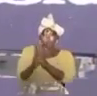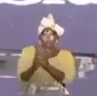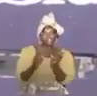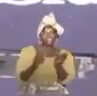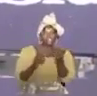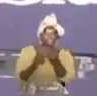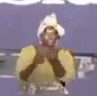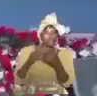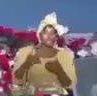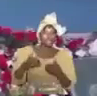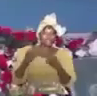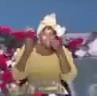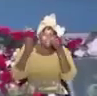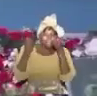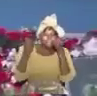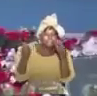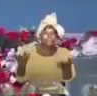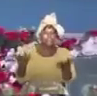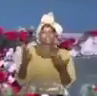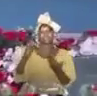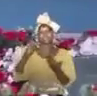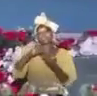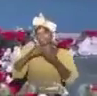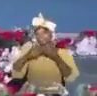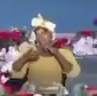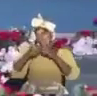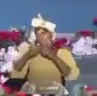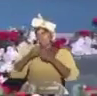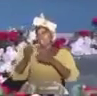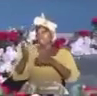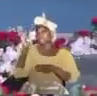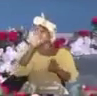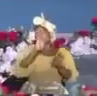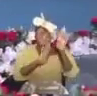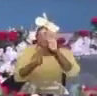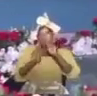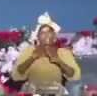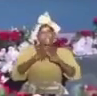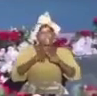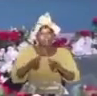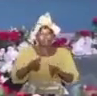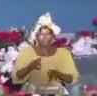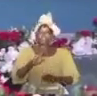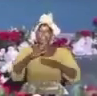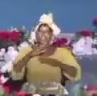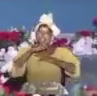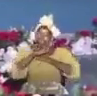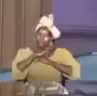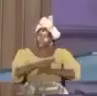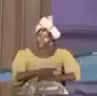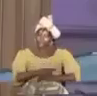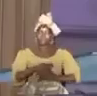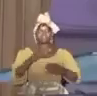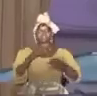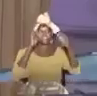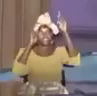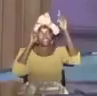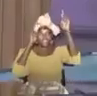many troubles. Jesus is speaking now. But it says, be of good cheer, I have overcome the